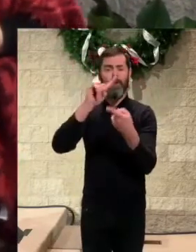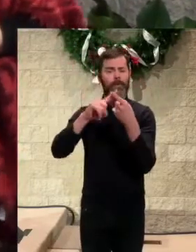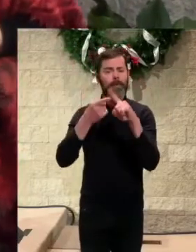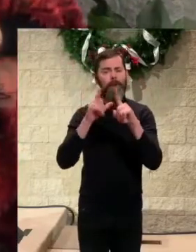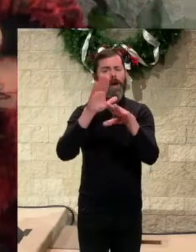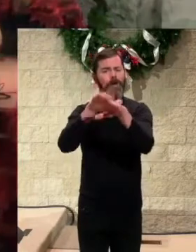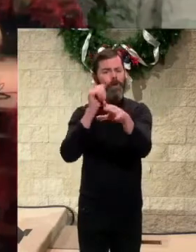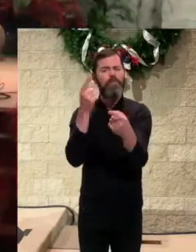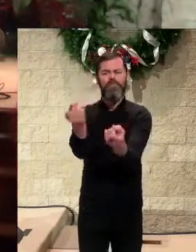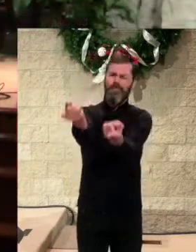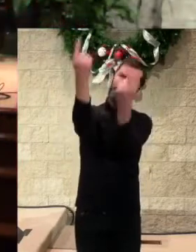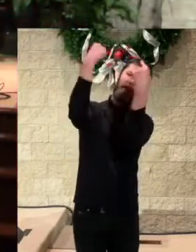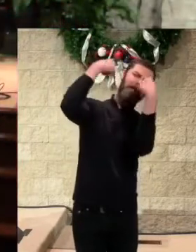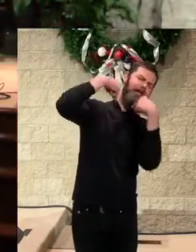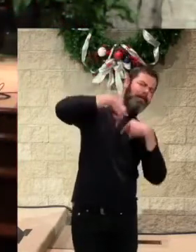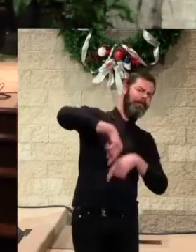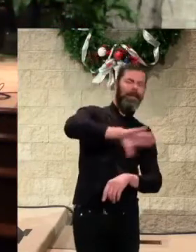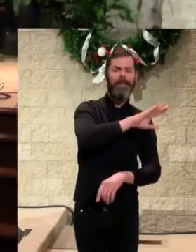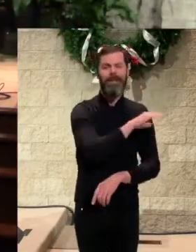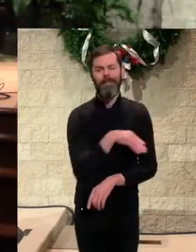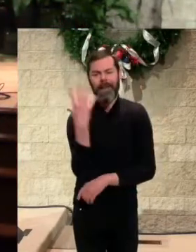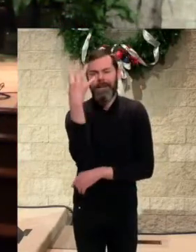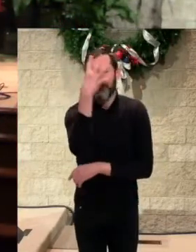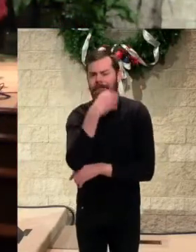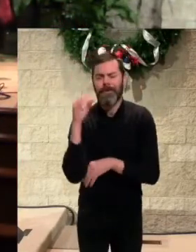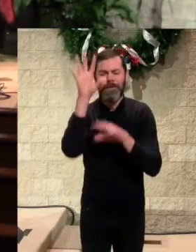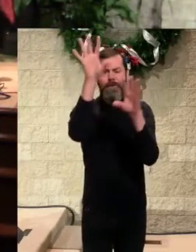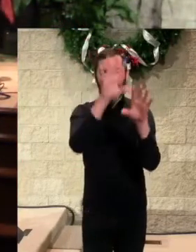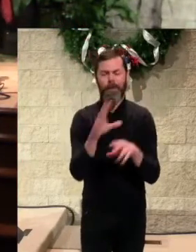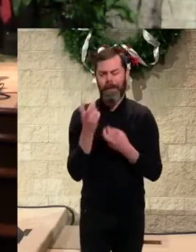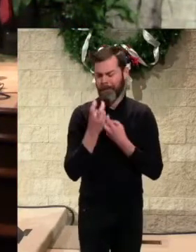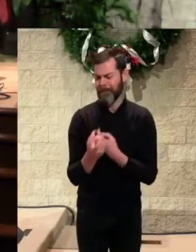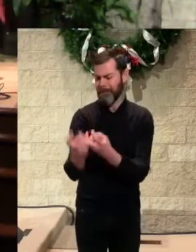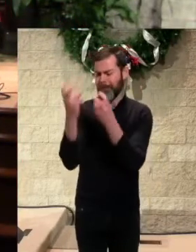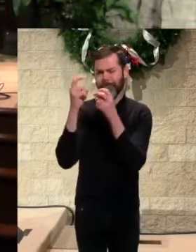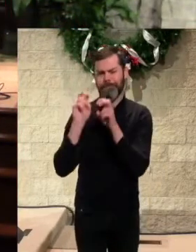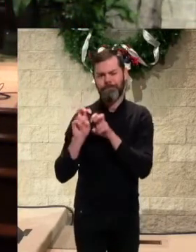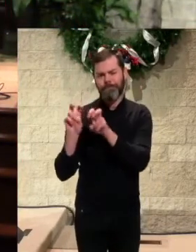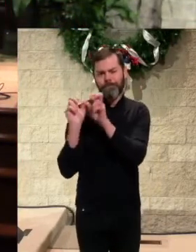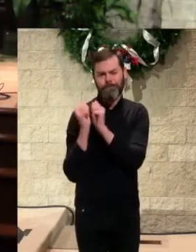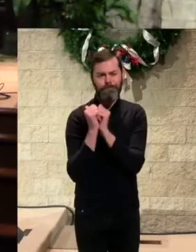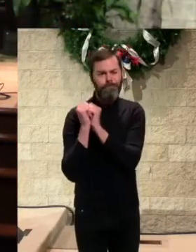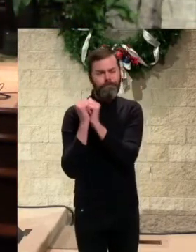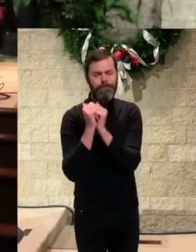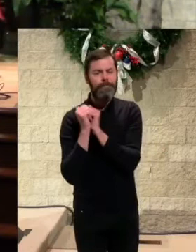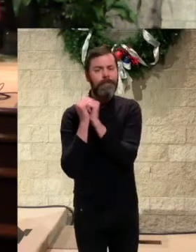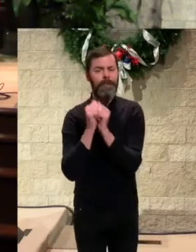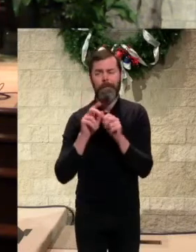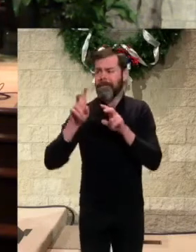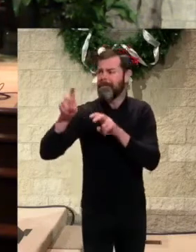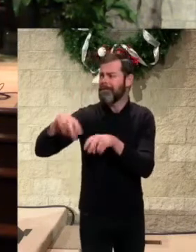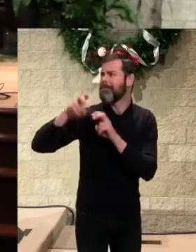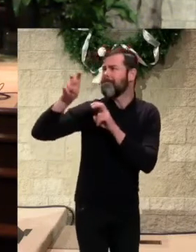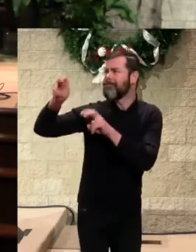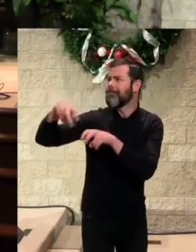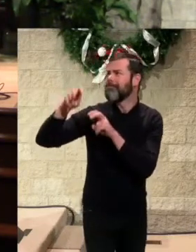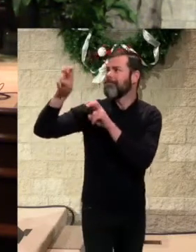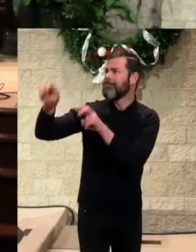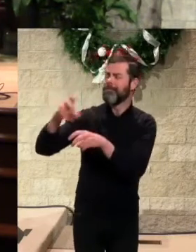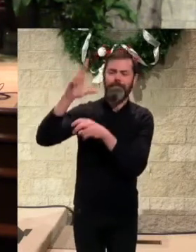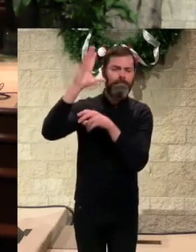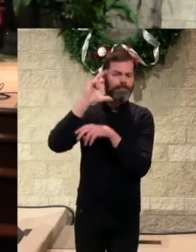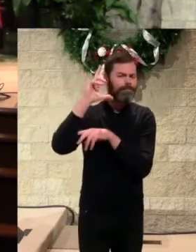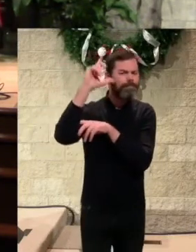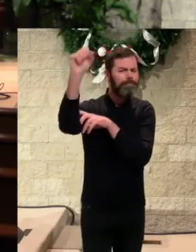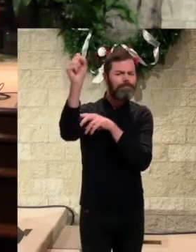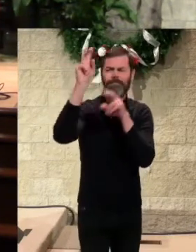calling, yoo-hoo! Come on, it's lovely weather for a sleigh ride together with you. Giddy up, giddy up, giddy up, let's